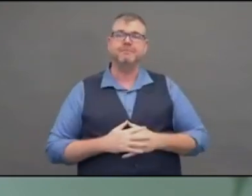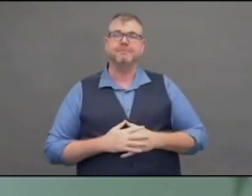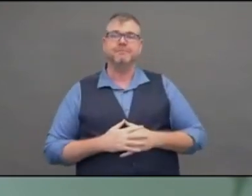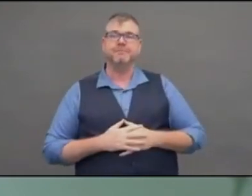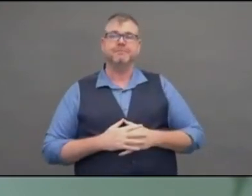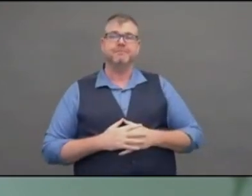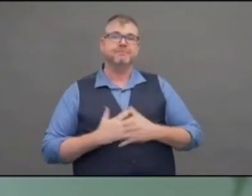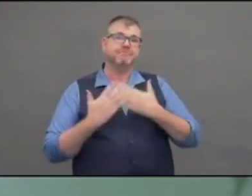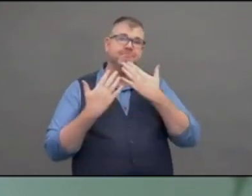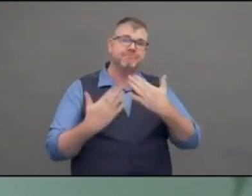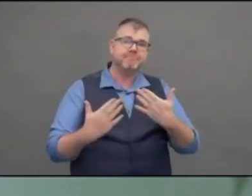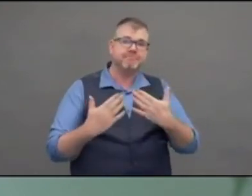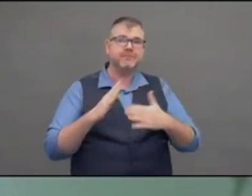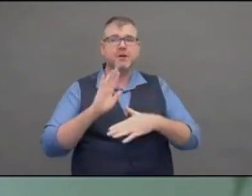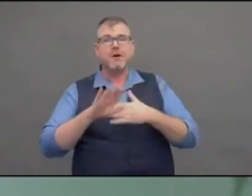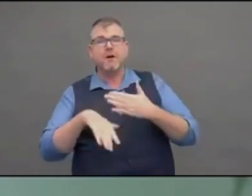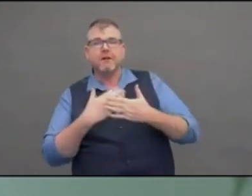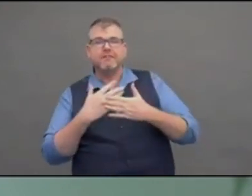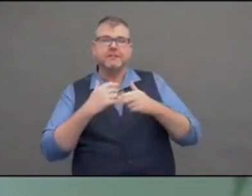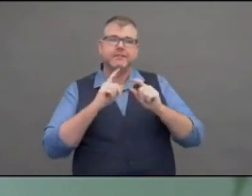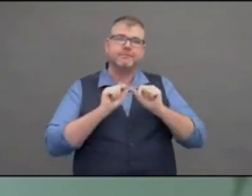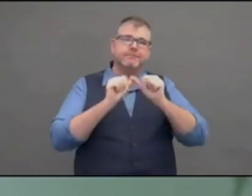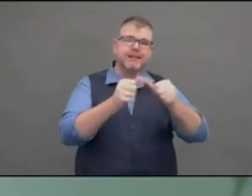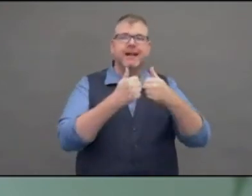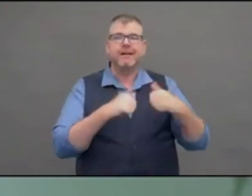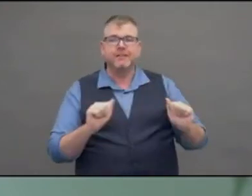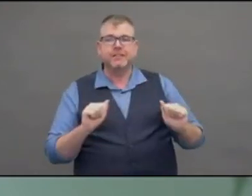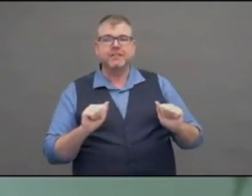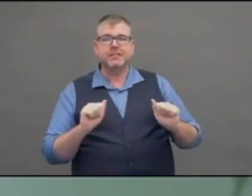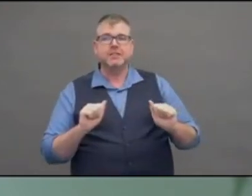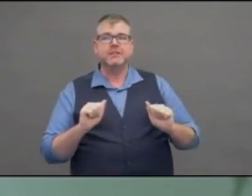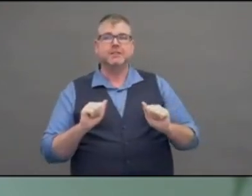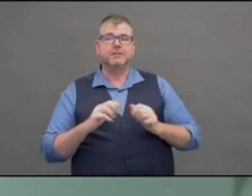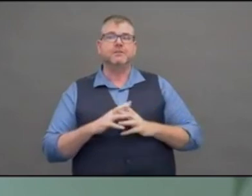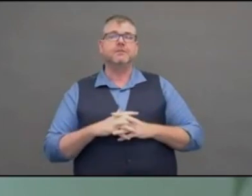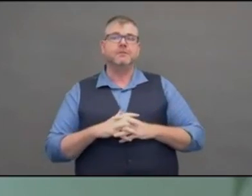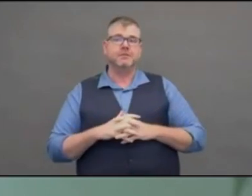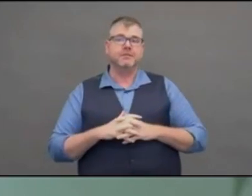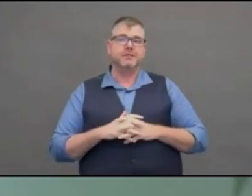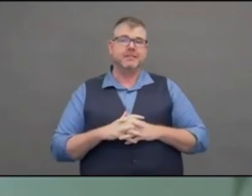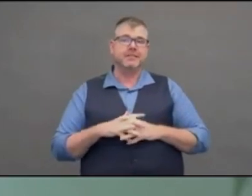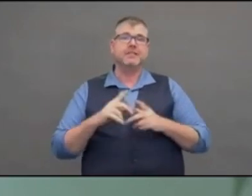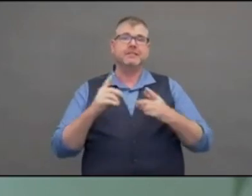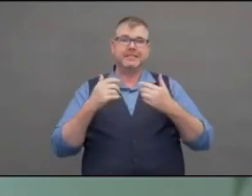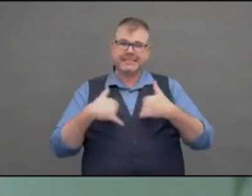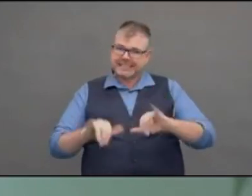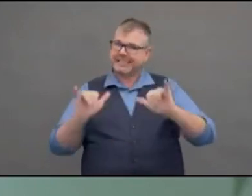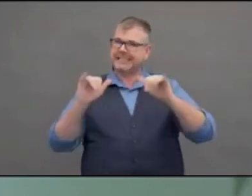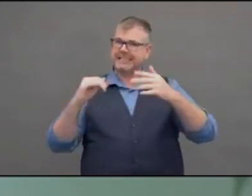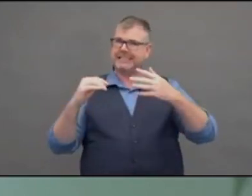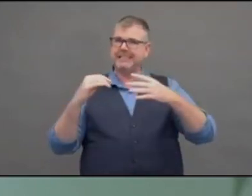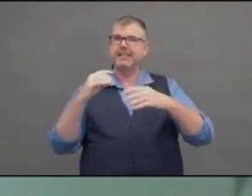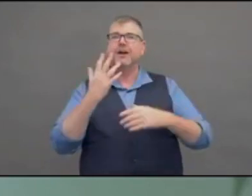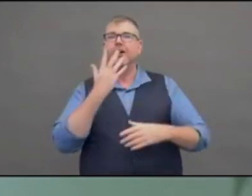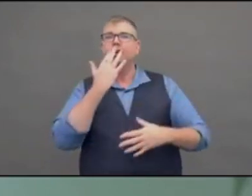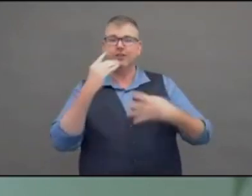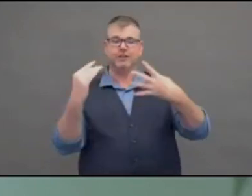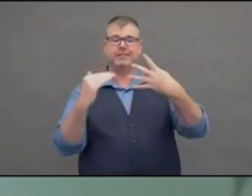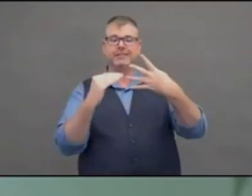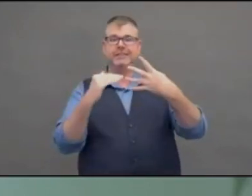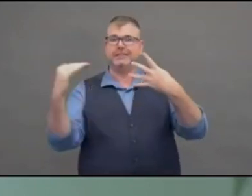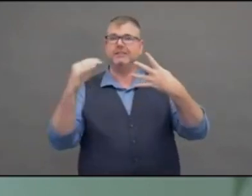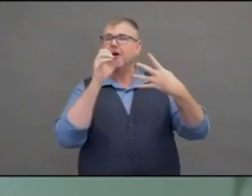and helping us to continue to move to the orange tier. I do want to remind you that just because we have moved to the orange